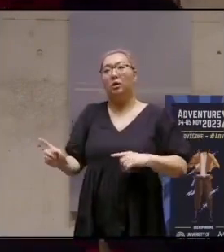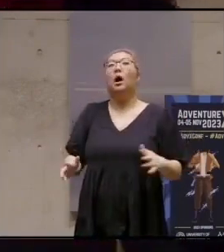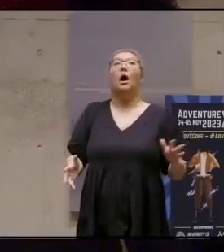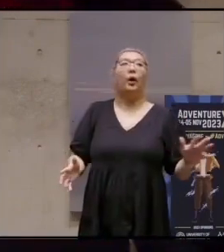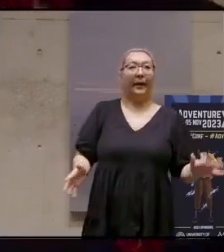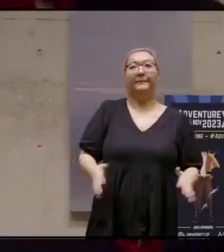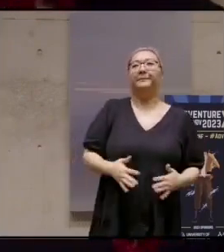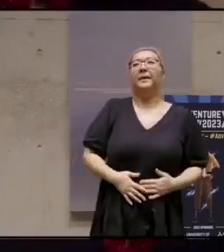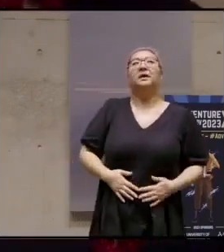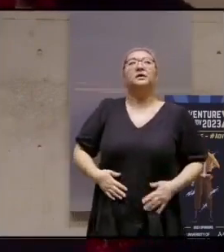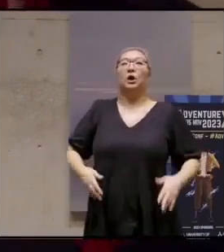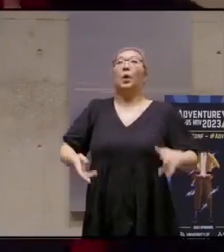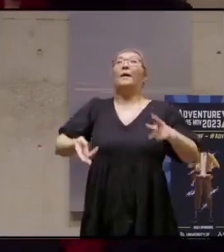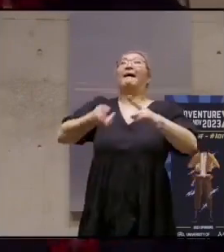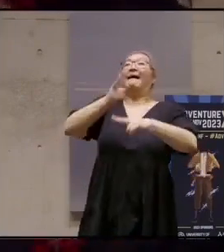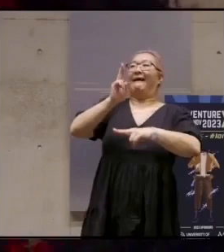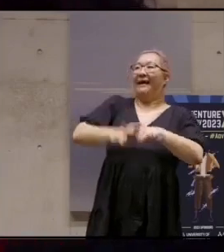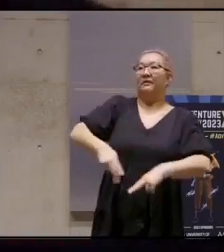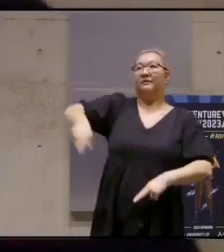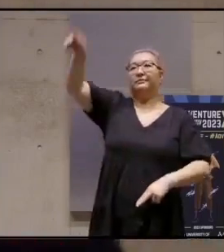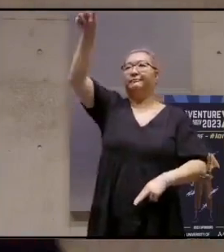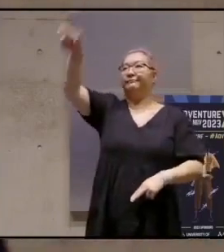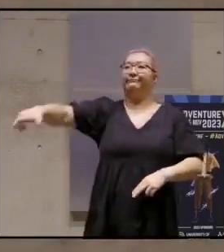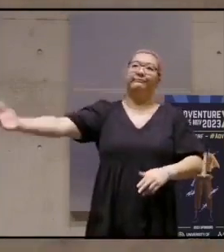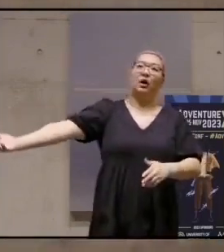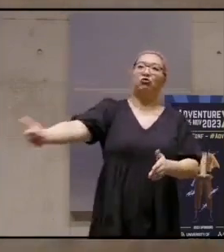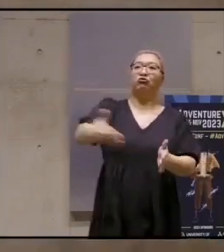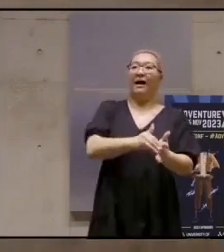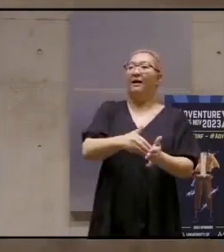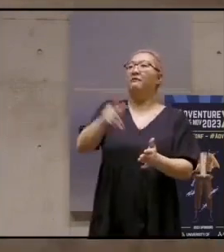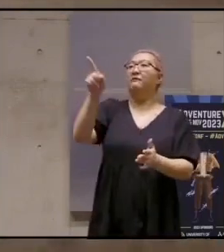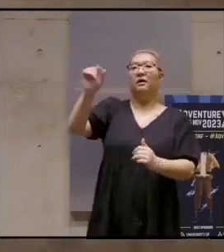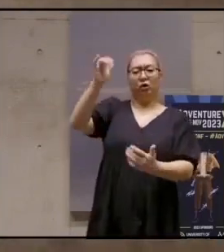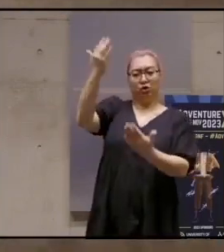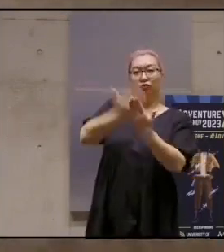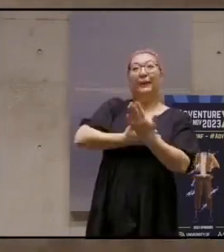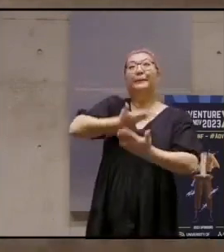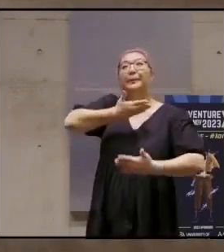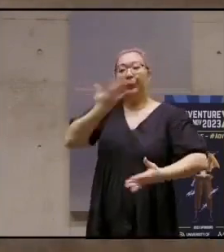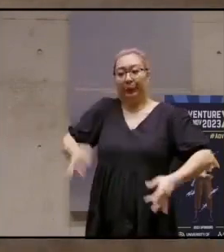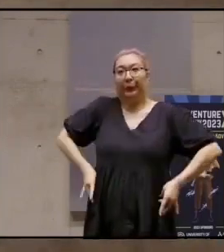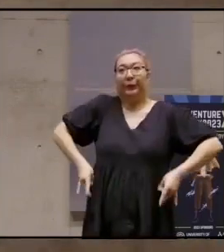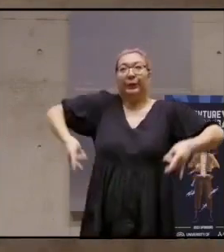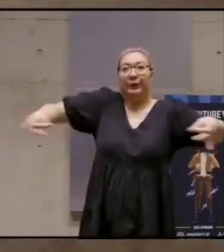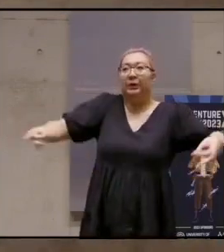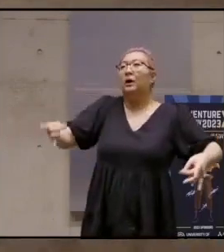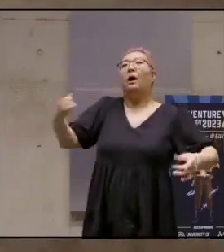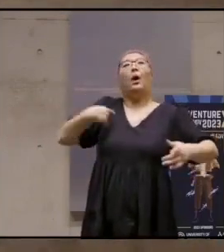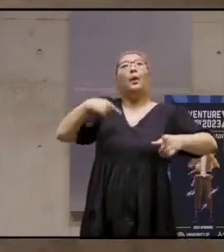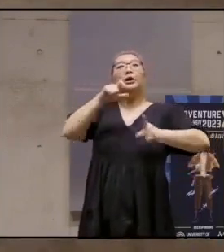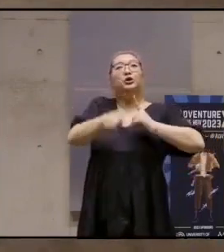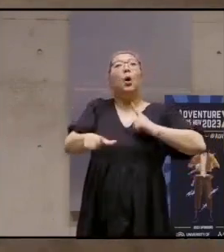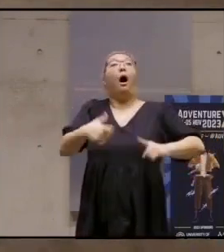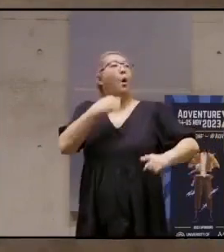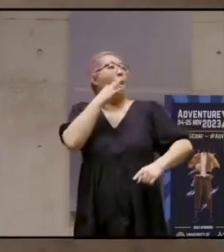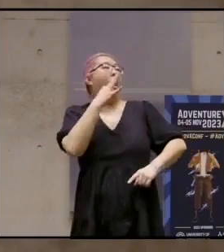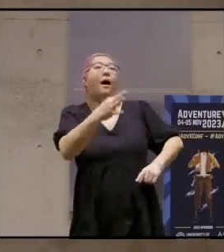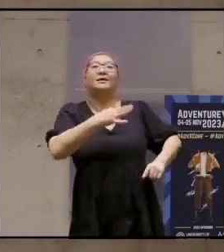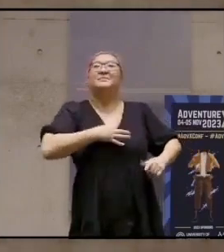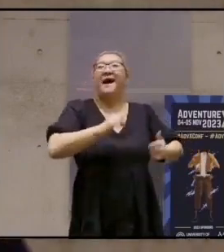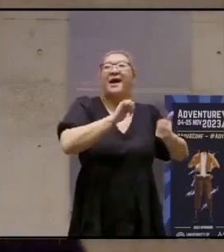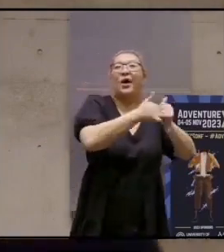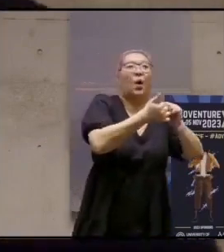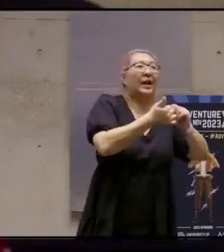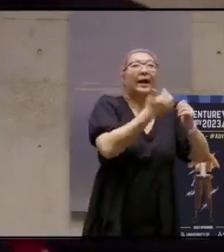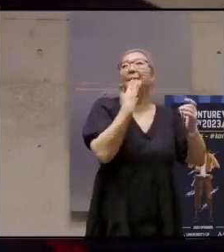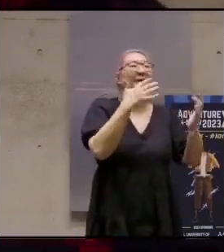to send me a script copy, whatever it is, right? That photo from earlier was the trip to LA.